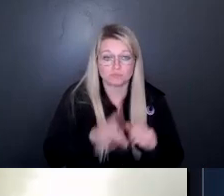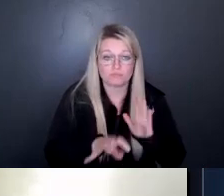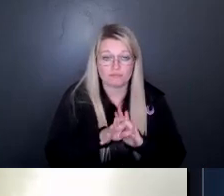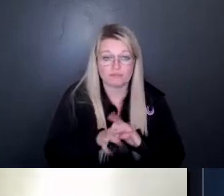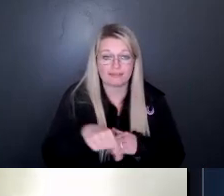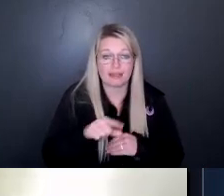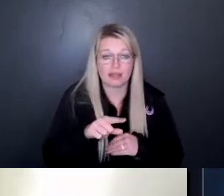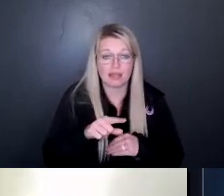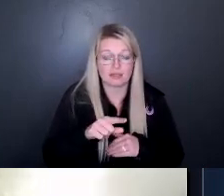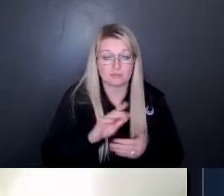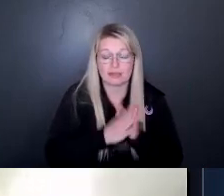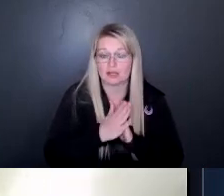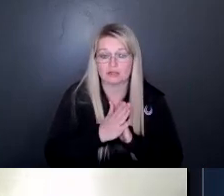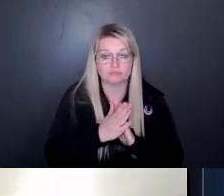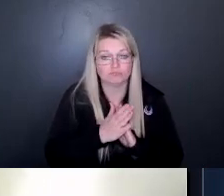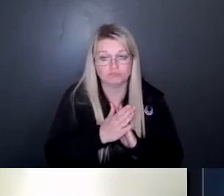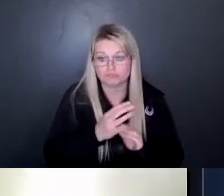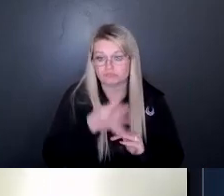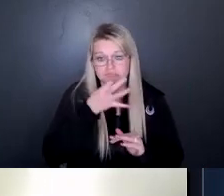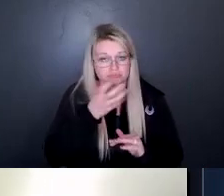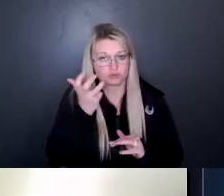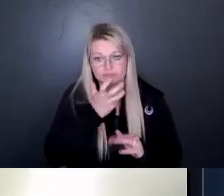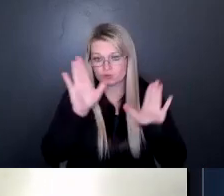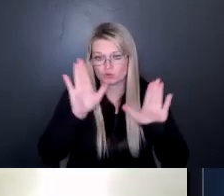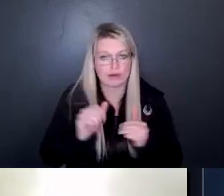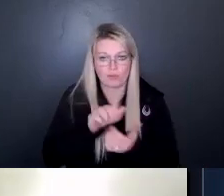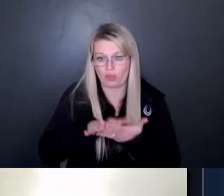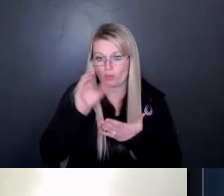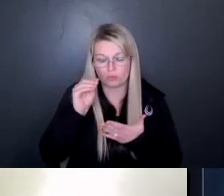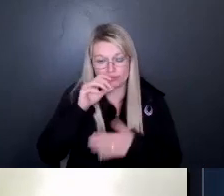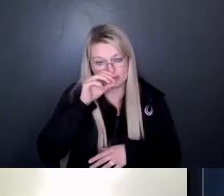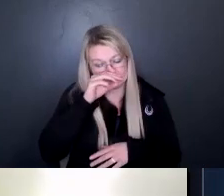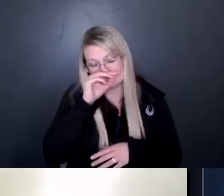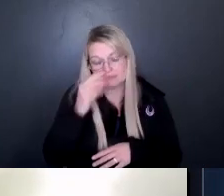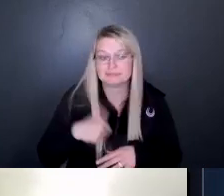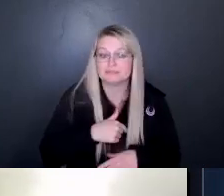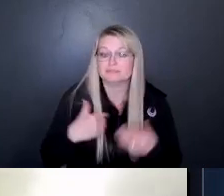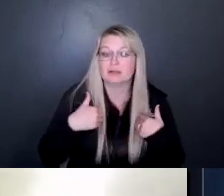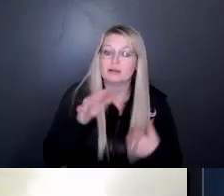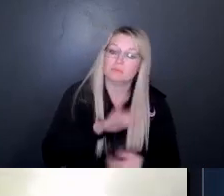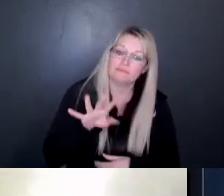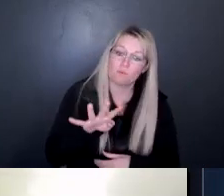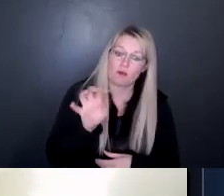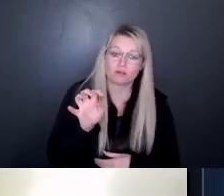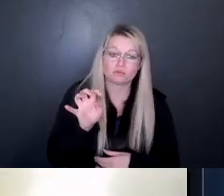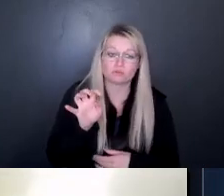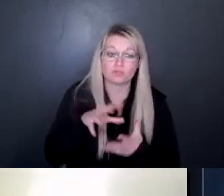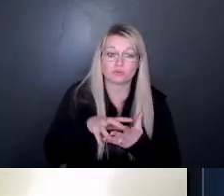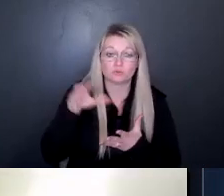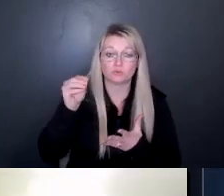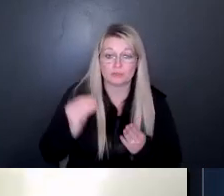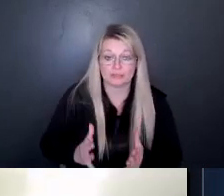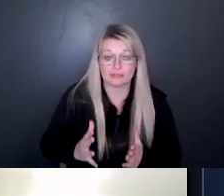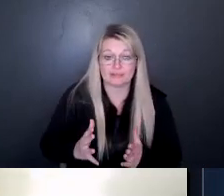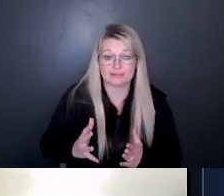very fantastic in terms of learning. We have had 400 students